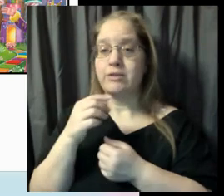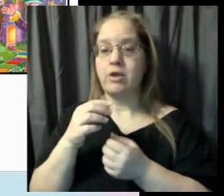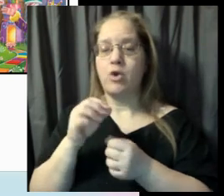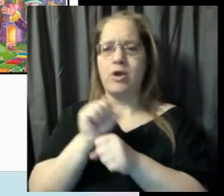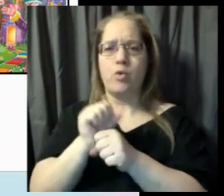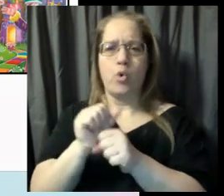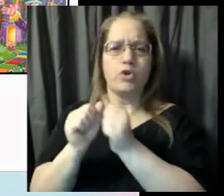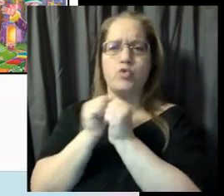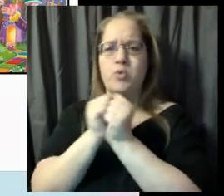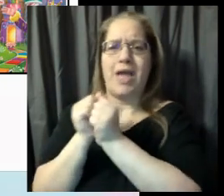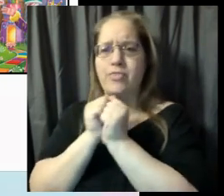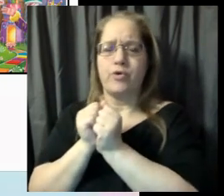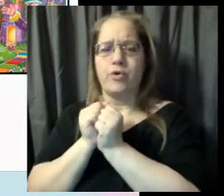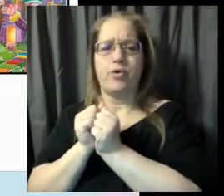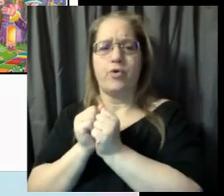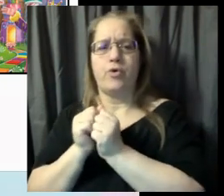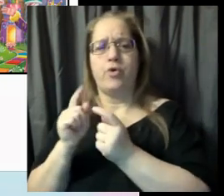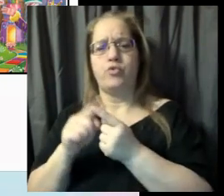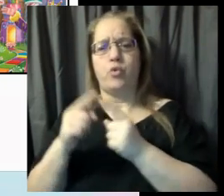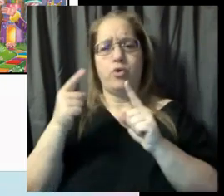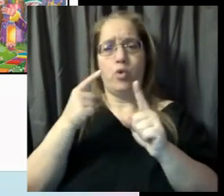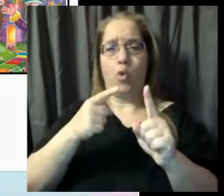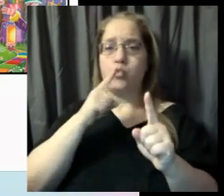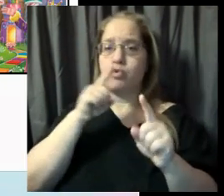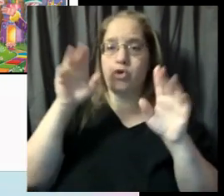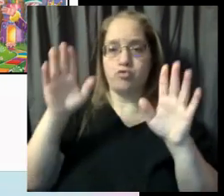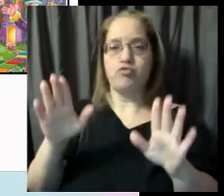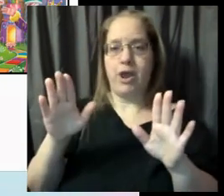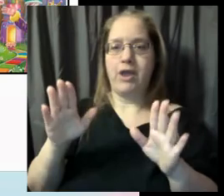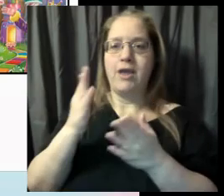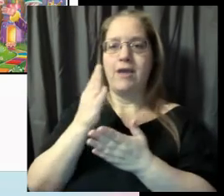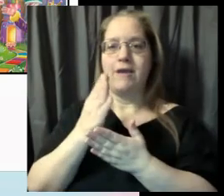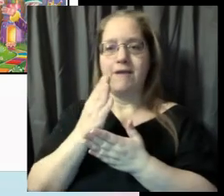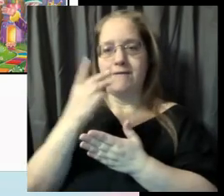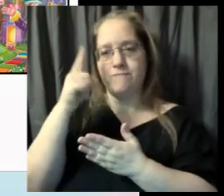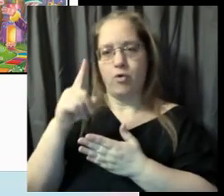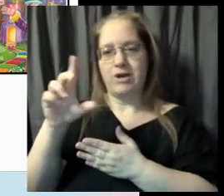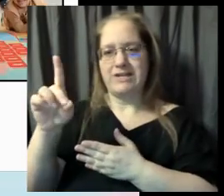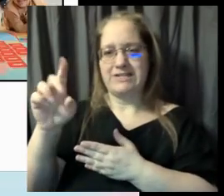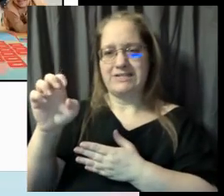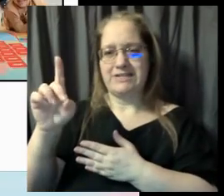working towards the same goal. And it really is great at some of that deductive reasoning.